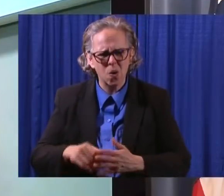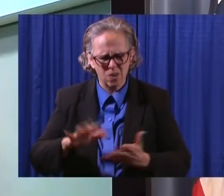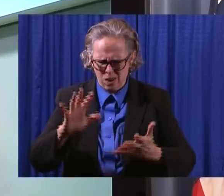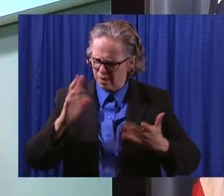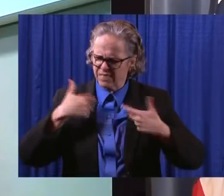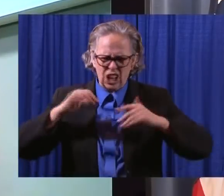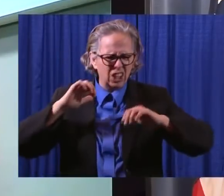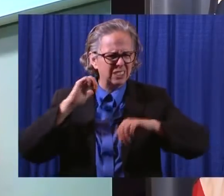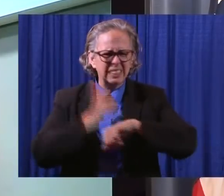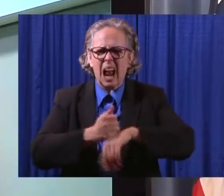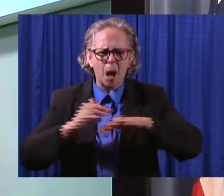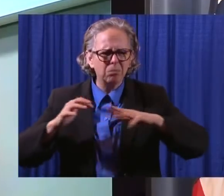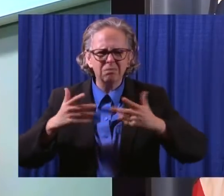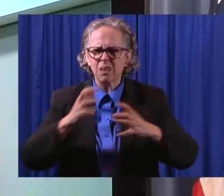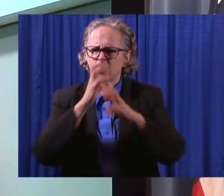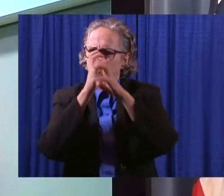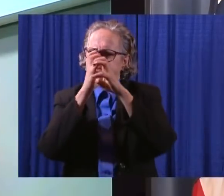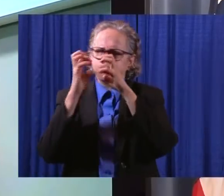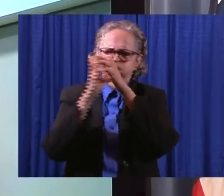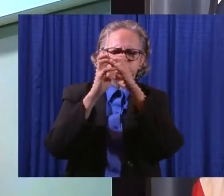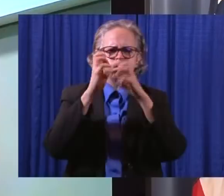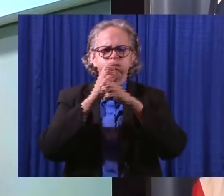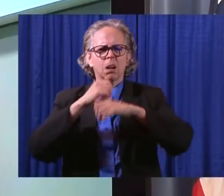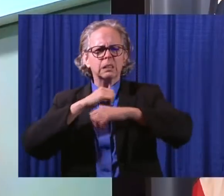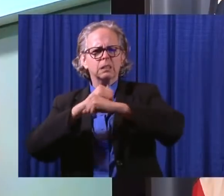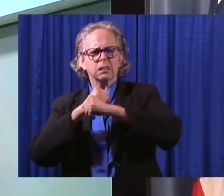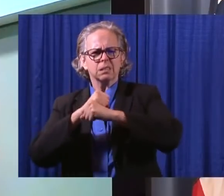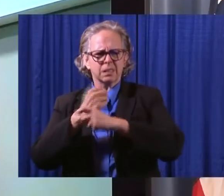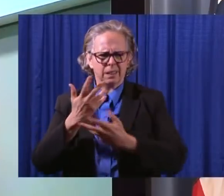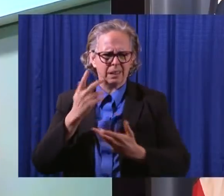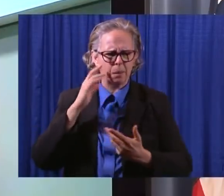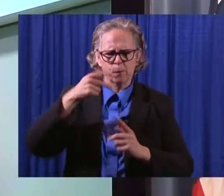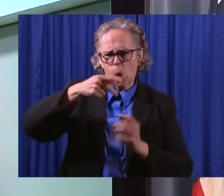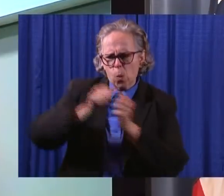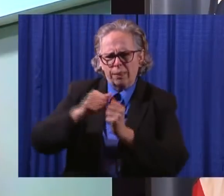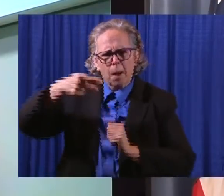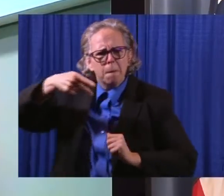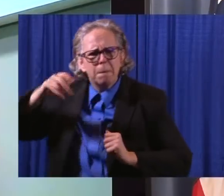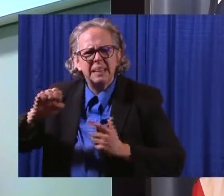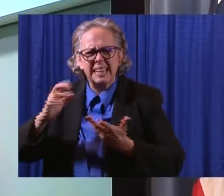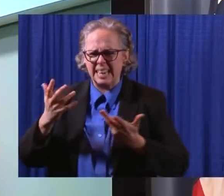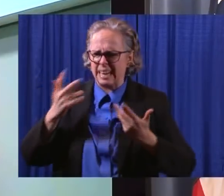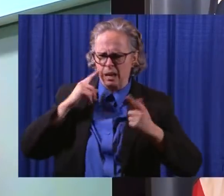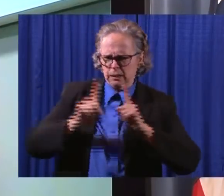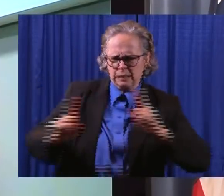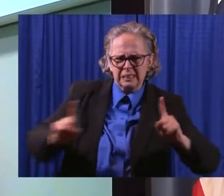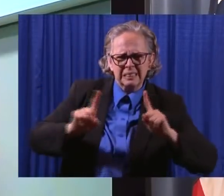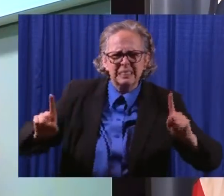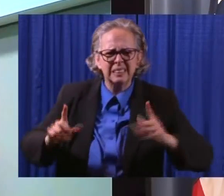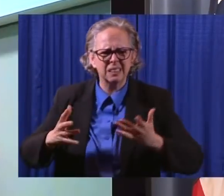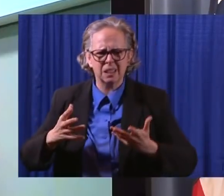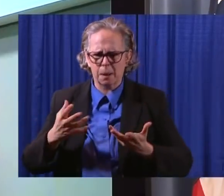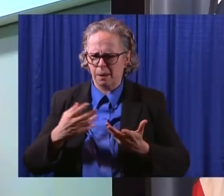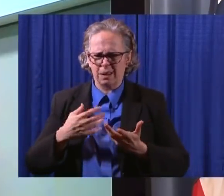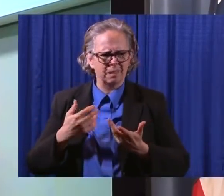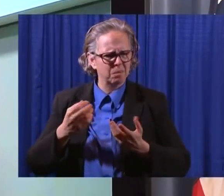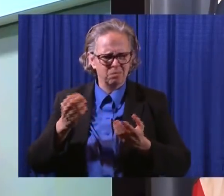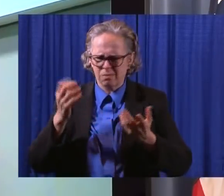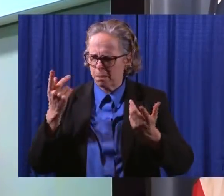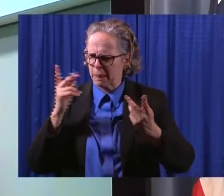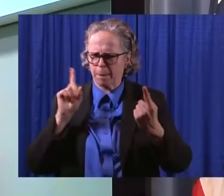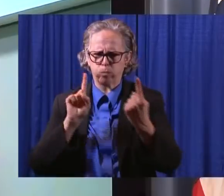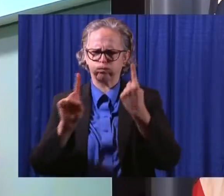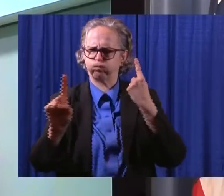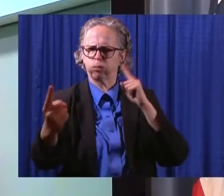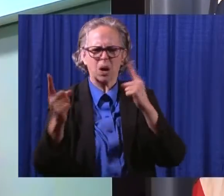measures, from wearing appropriate PPE to spacing out well-child appointments and allowing parents to feel confident when they